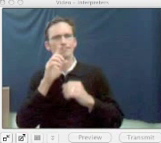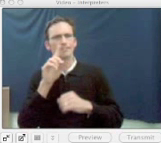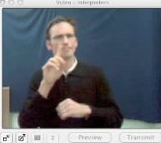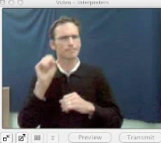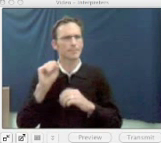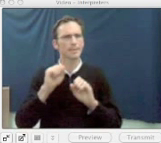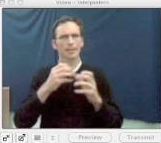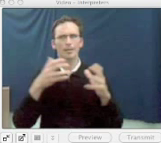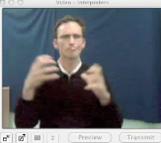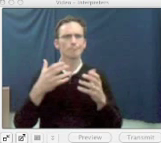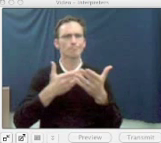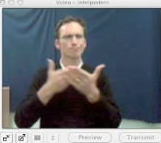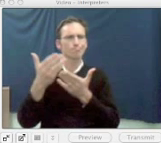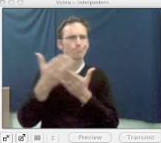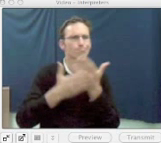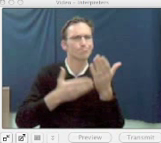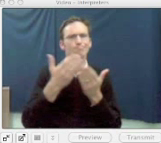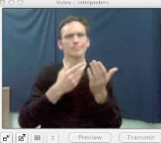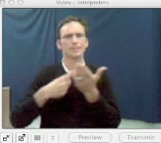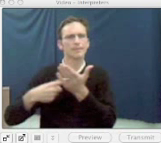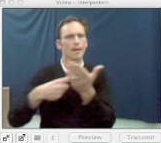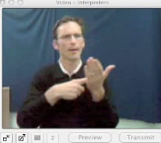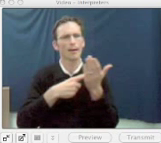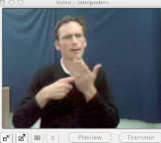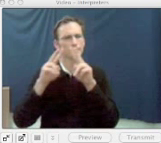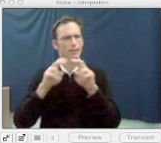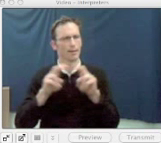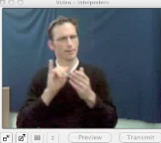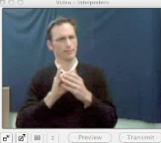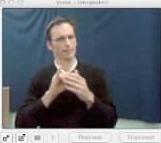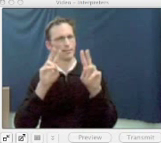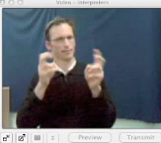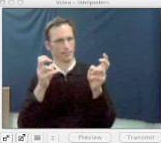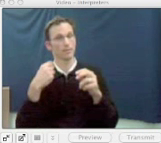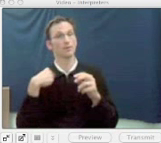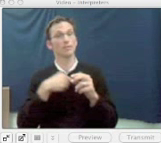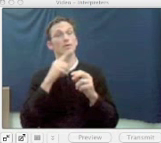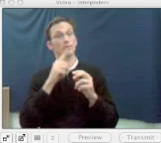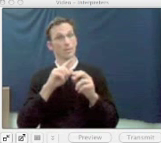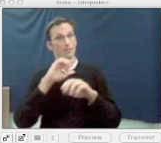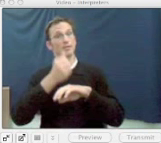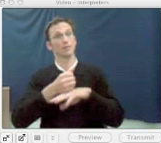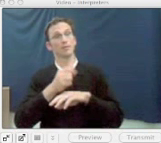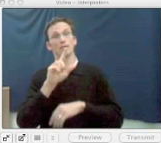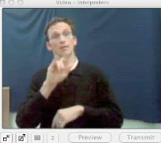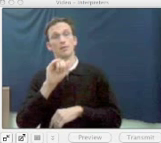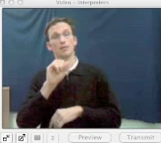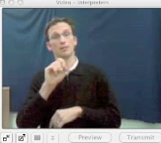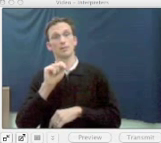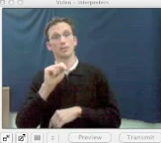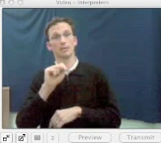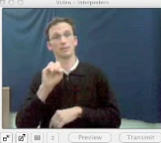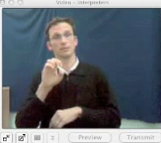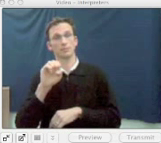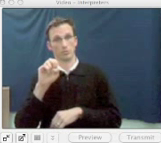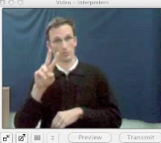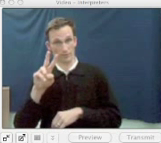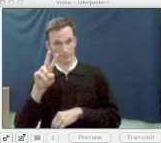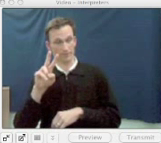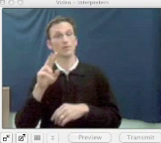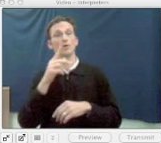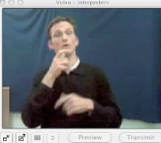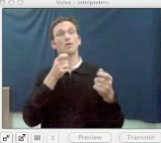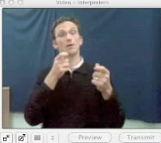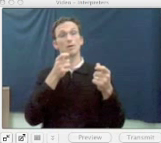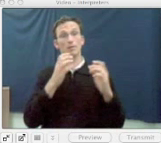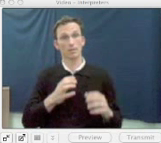discuss with other people about this topic. And so we will be hosting a listserv which will be facilitated with Robyn Dean and